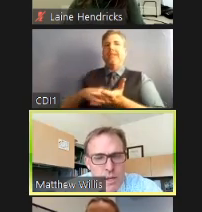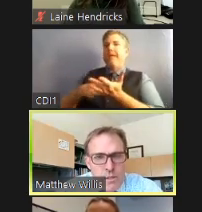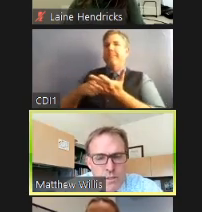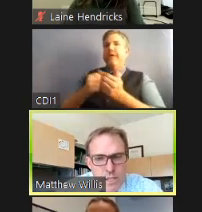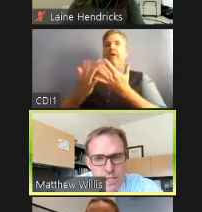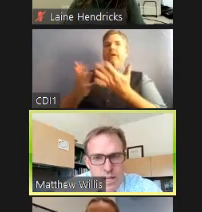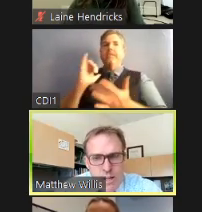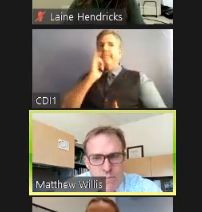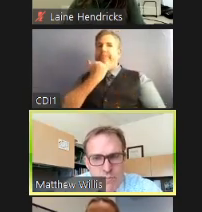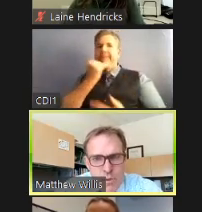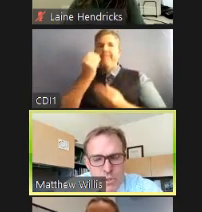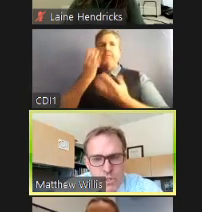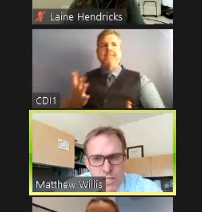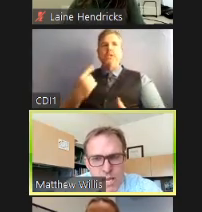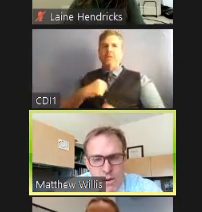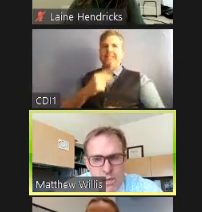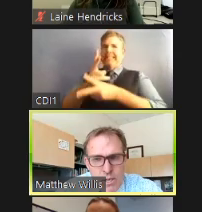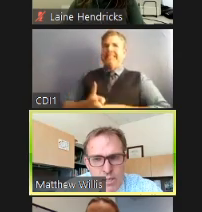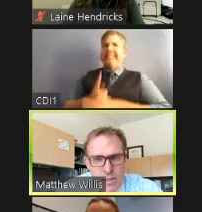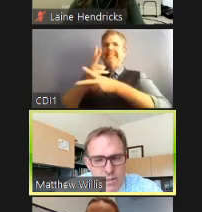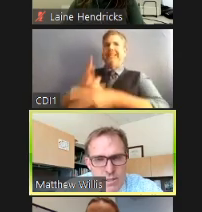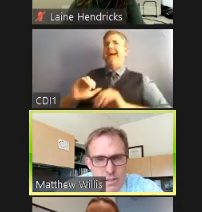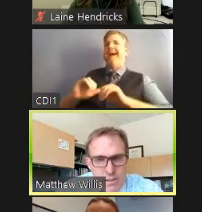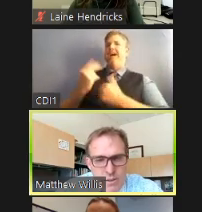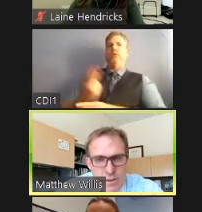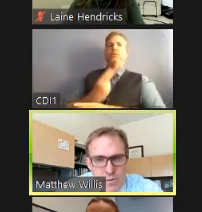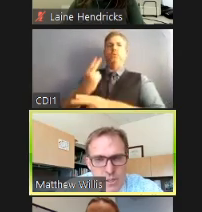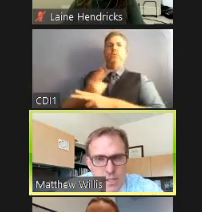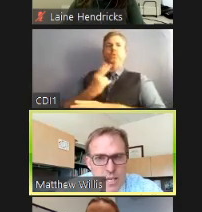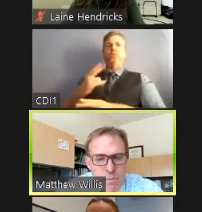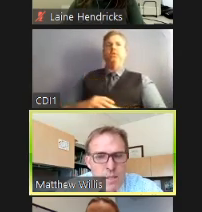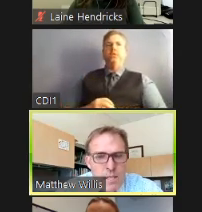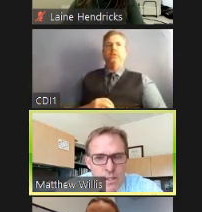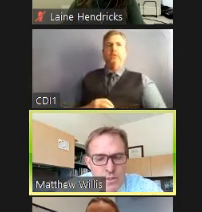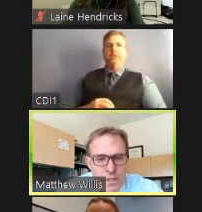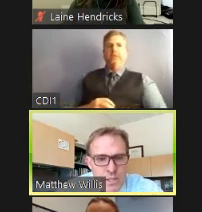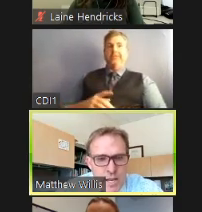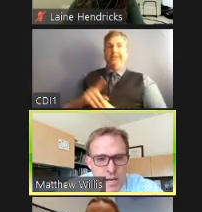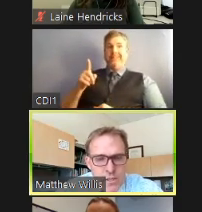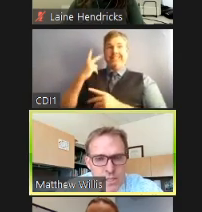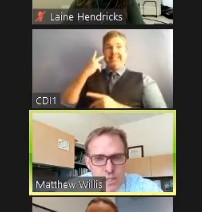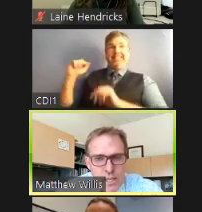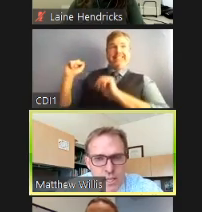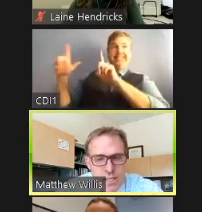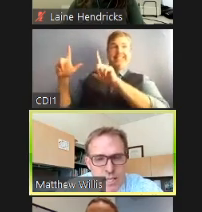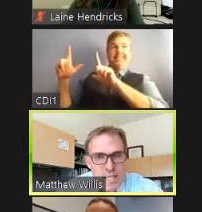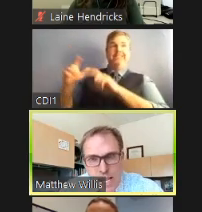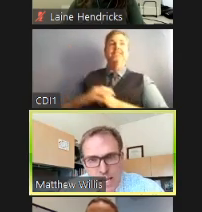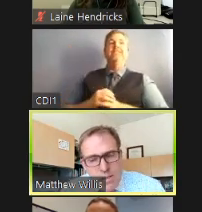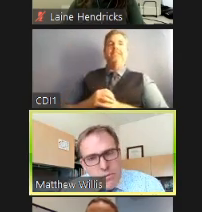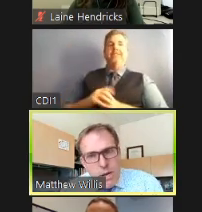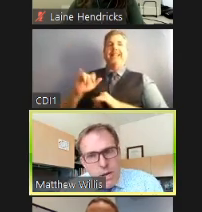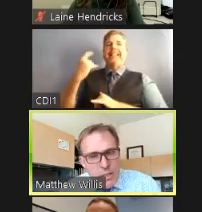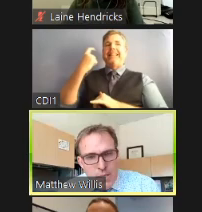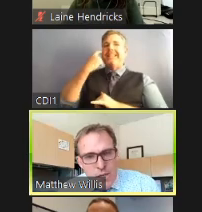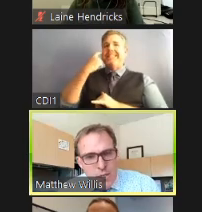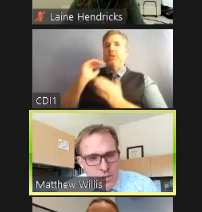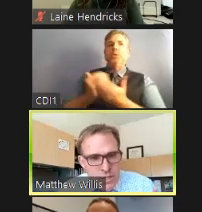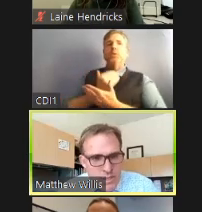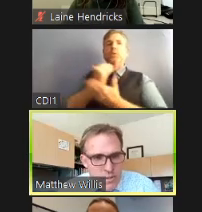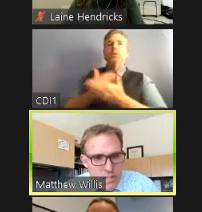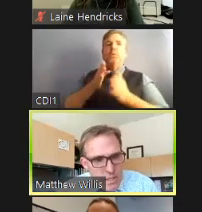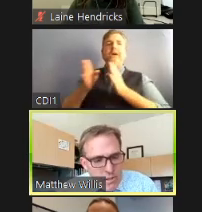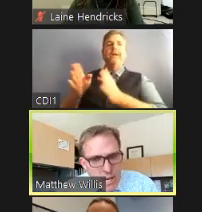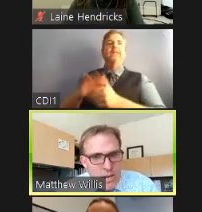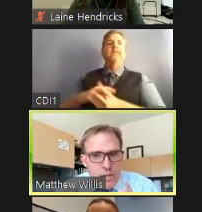this model, which is now the latest methodology is to actually collect 10 different modeling